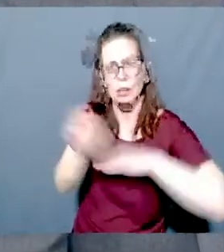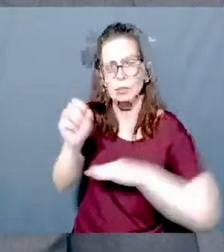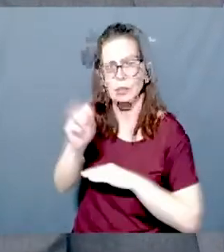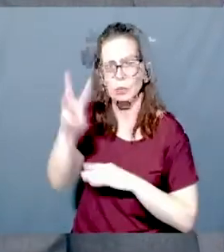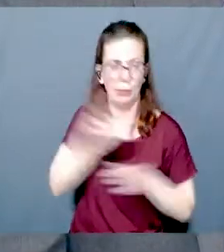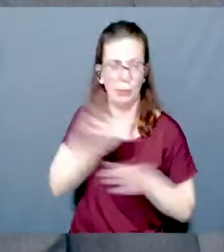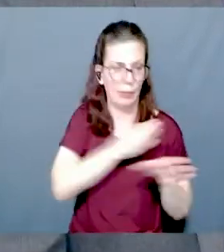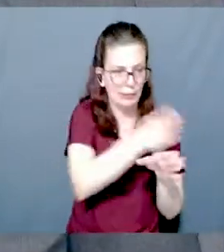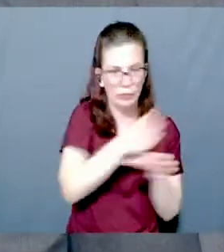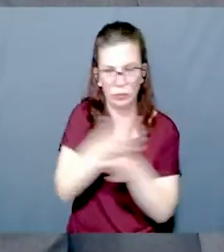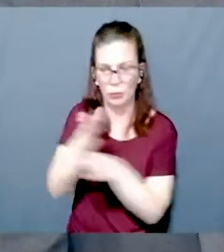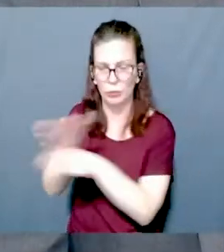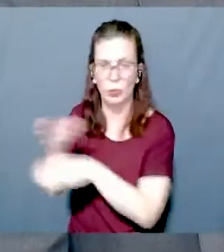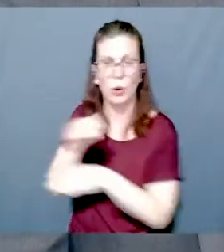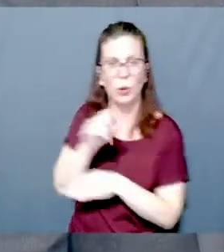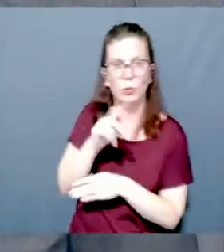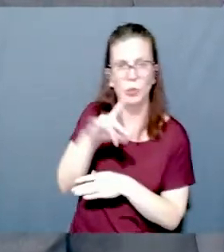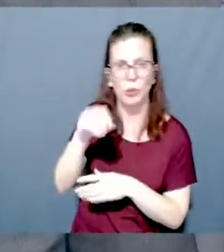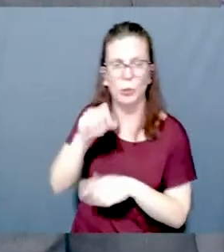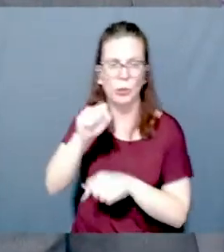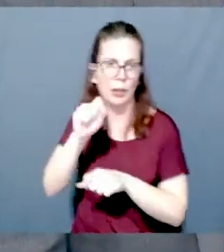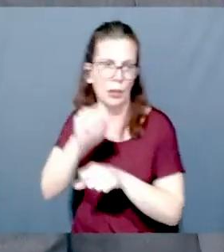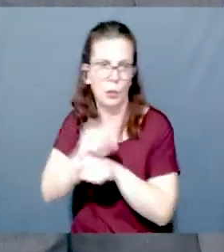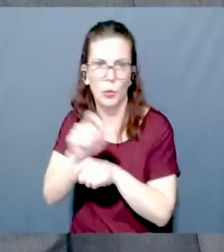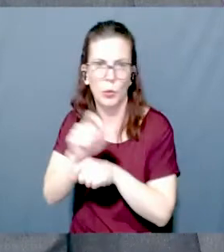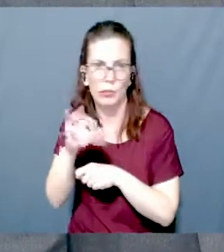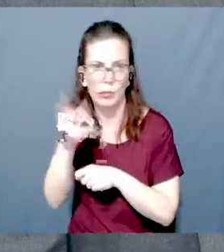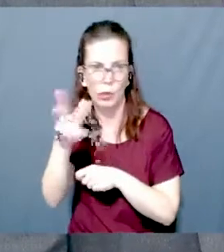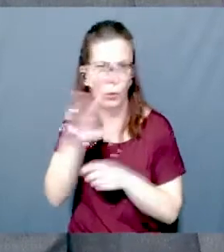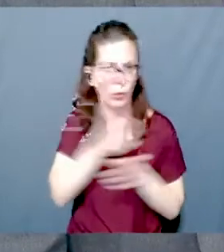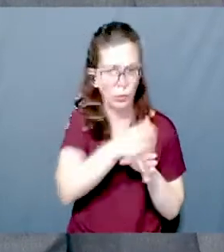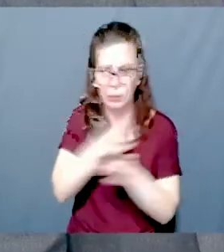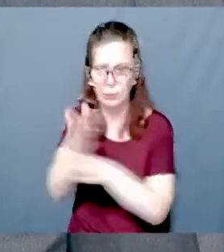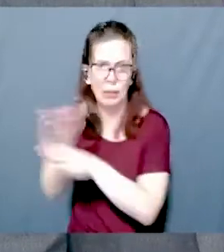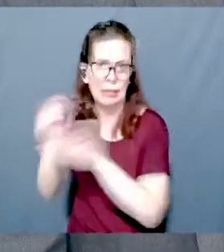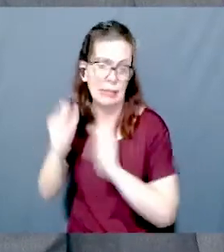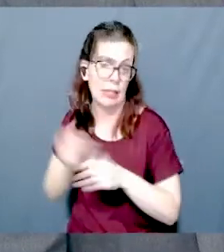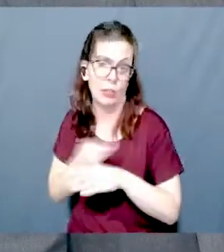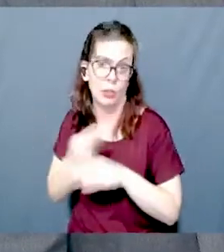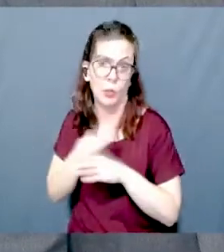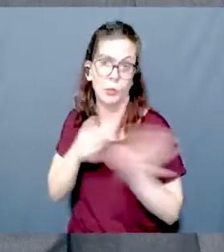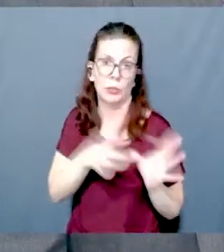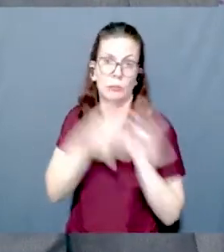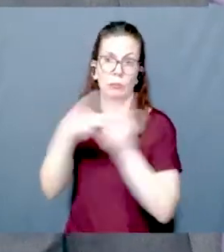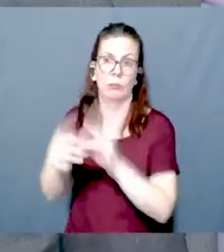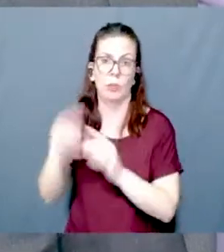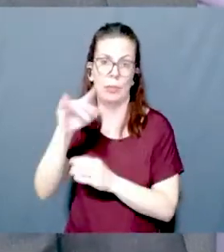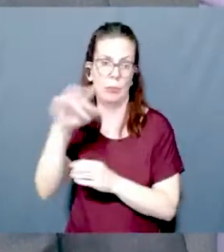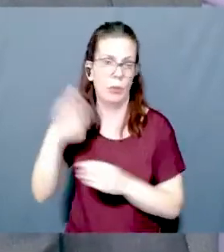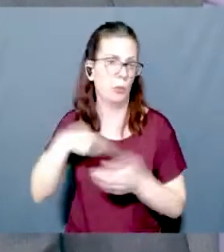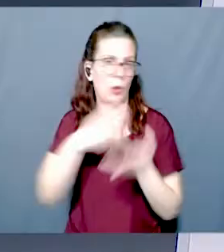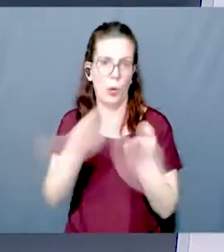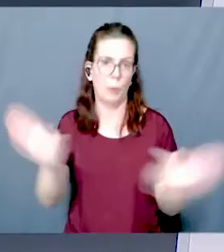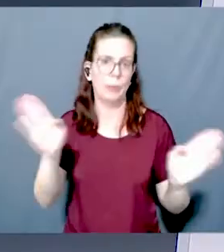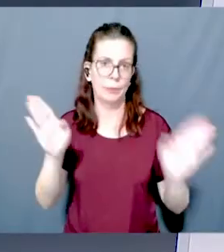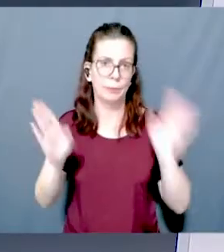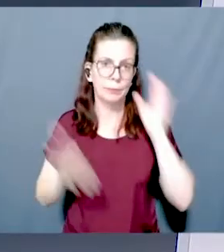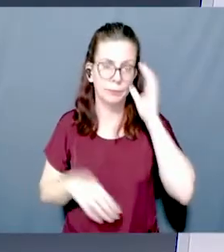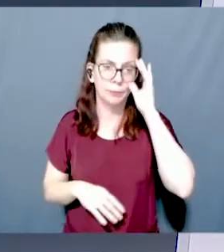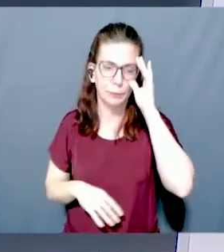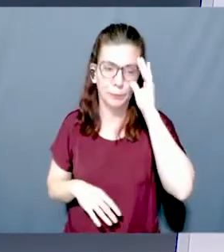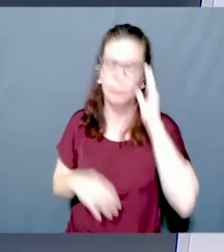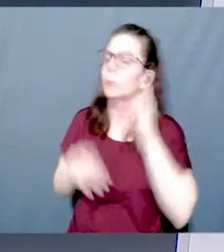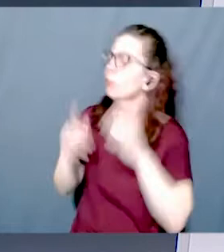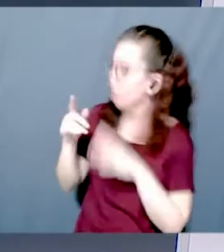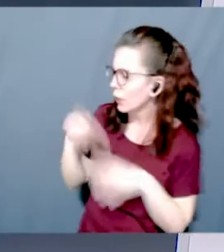studio has their own workflow and their own pipeline that they can use within Nimble. So we're very open from that standpoint. Now, when I think about some of the